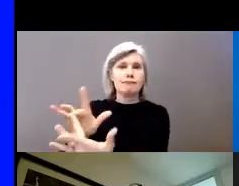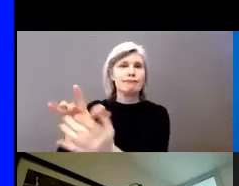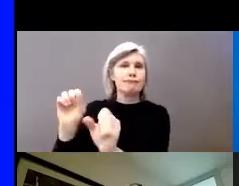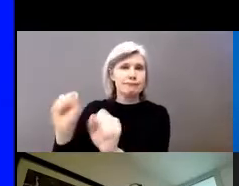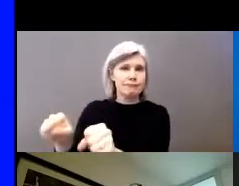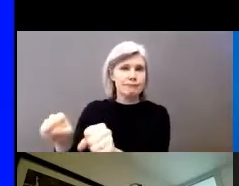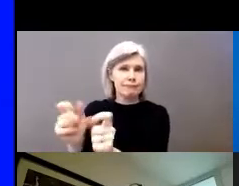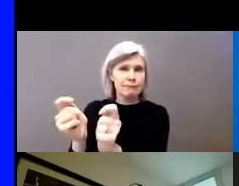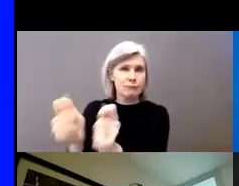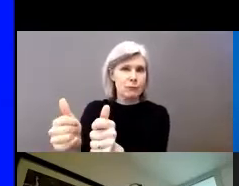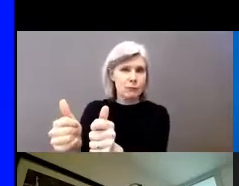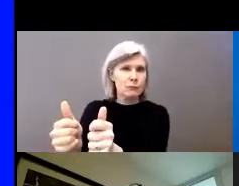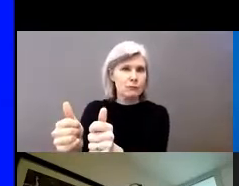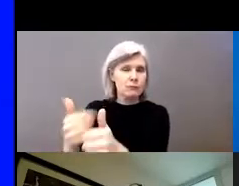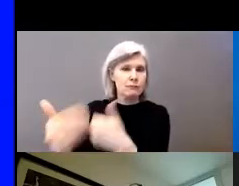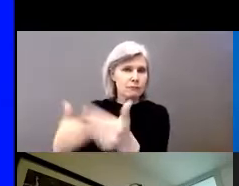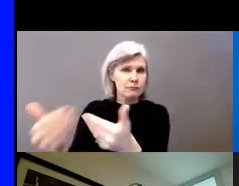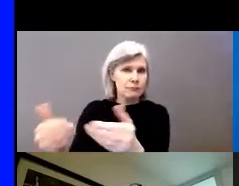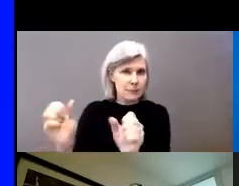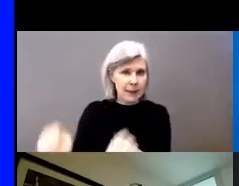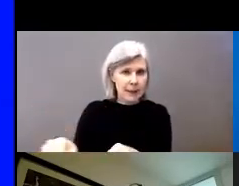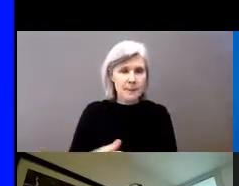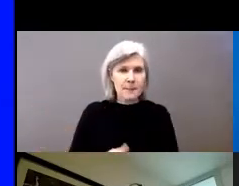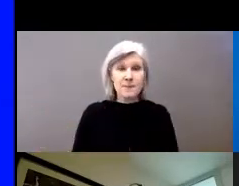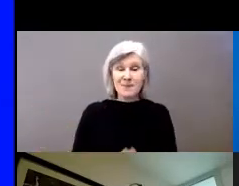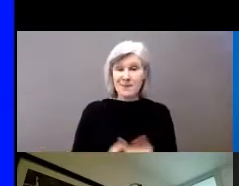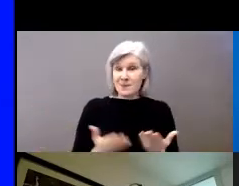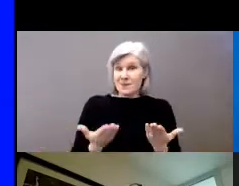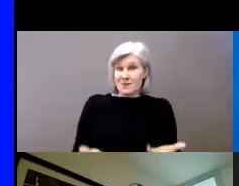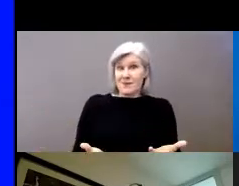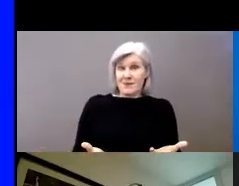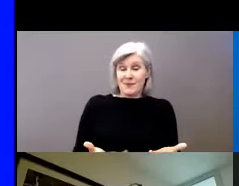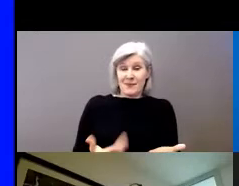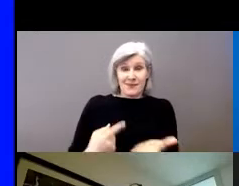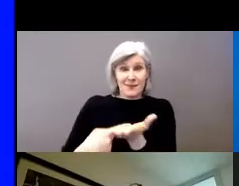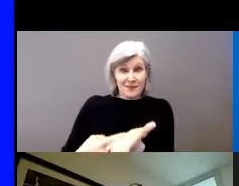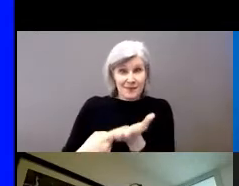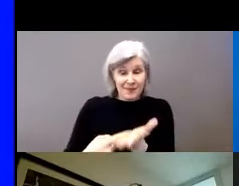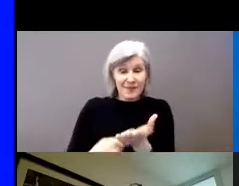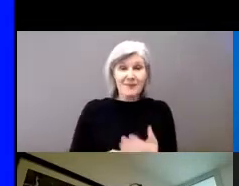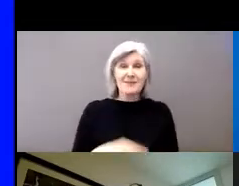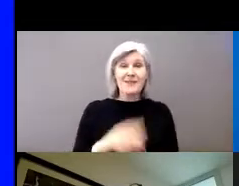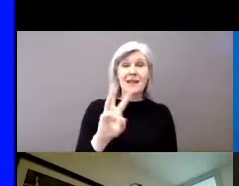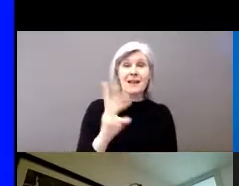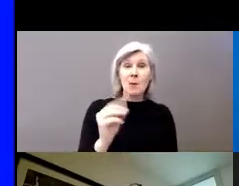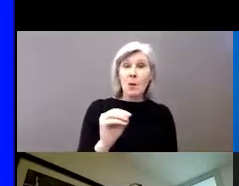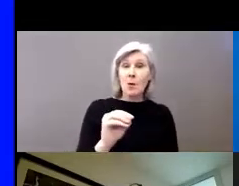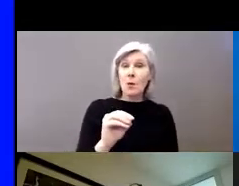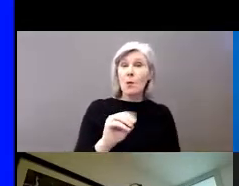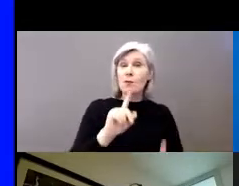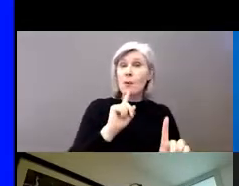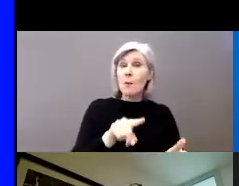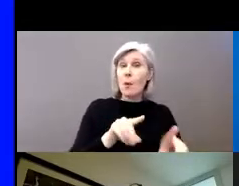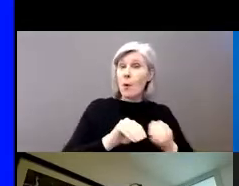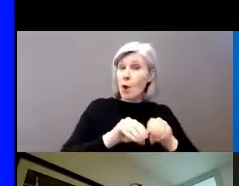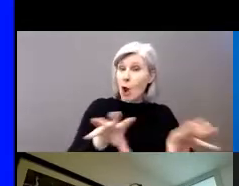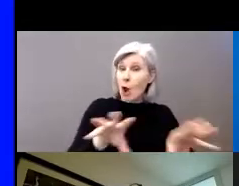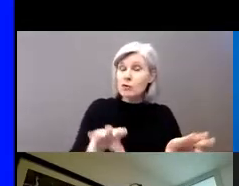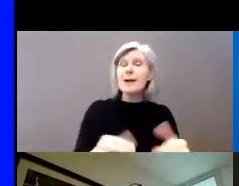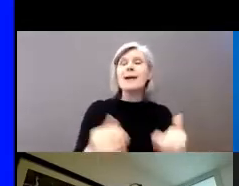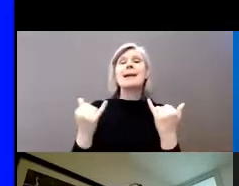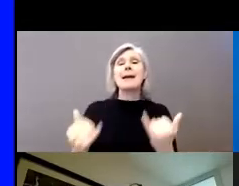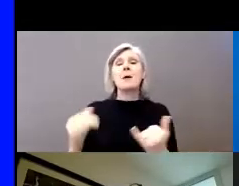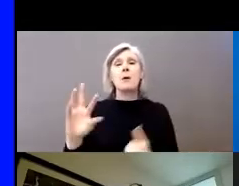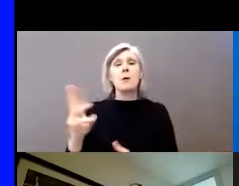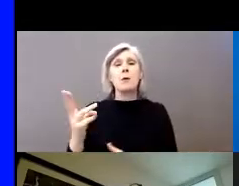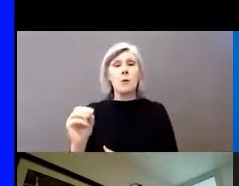the conversation, I guess, and the launch that we had today and this conversation that we're having now, the WHO is also organizing a Facebook Live